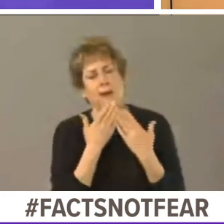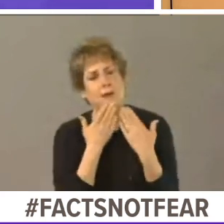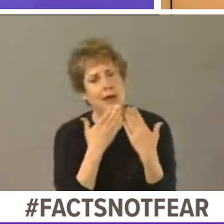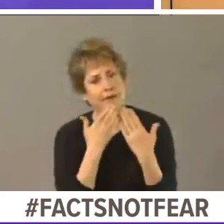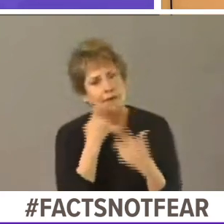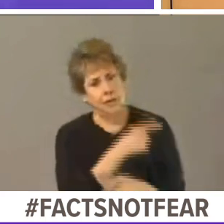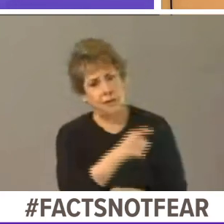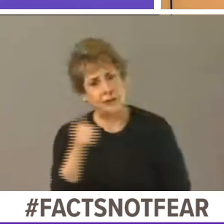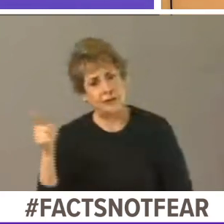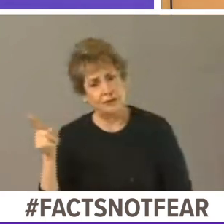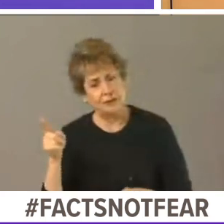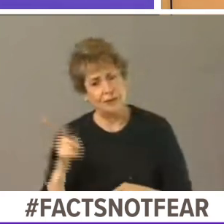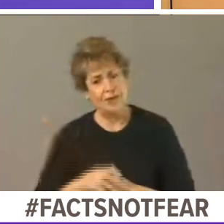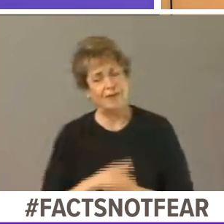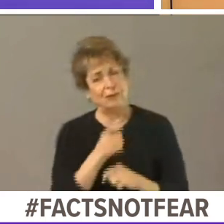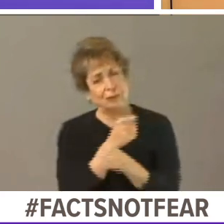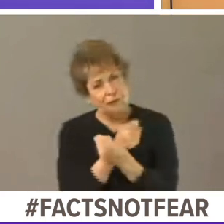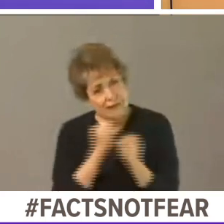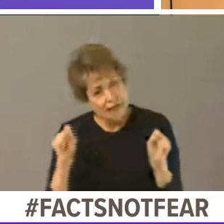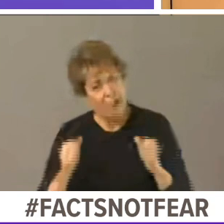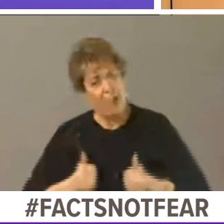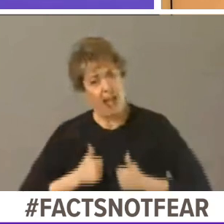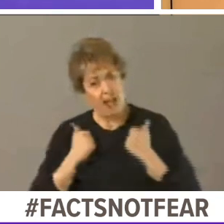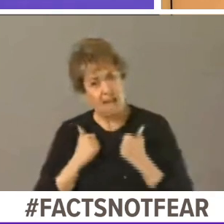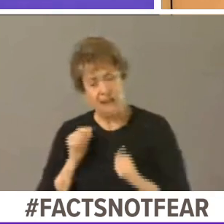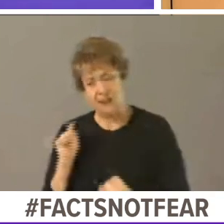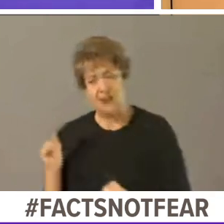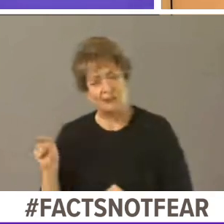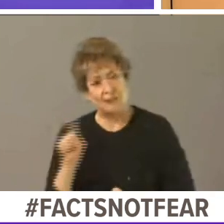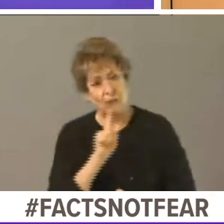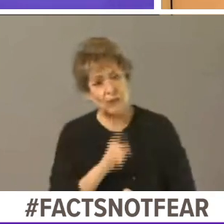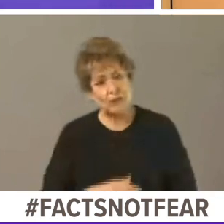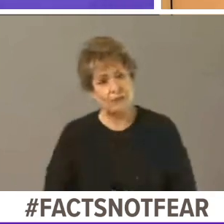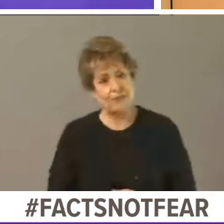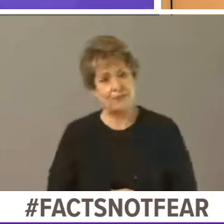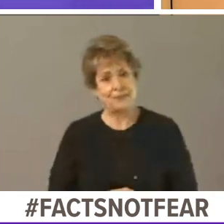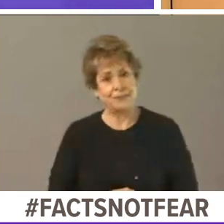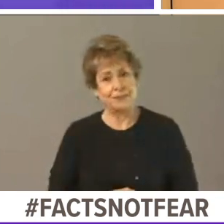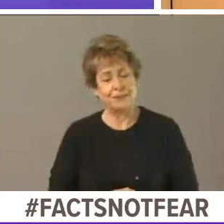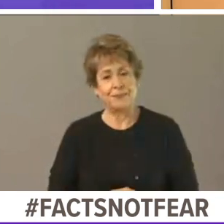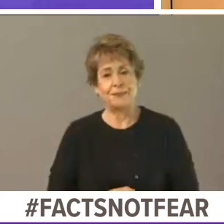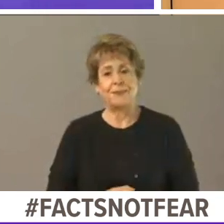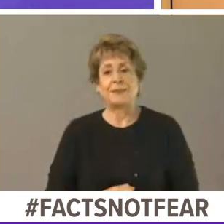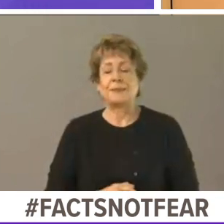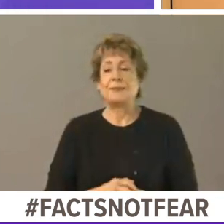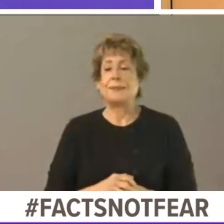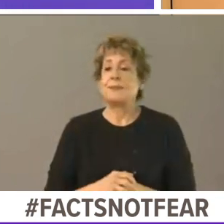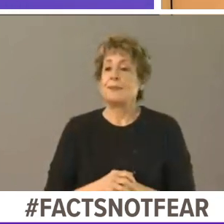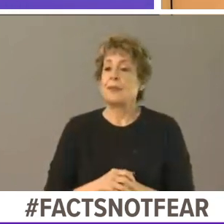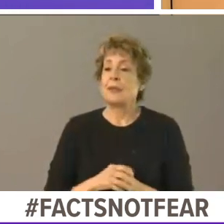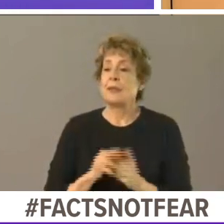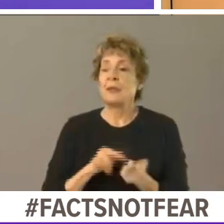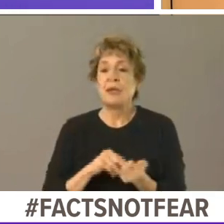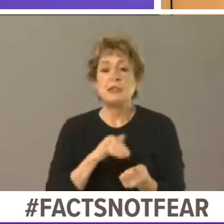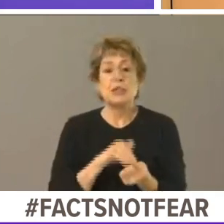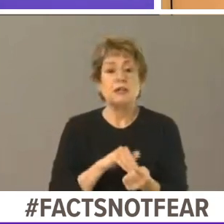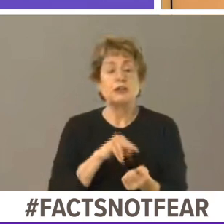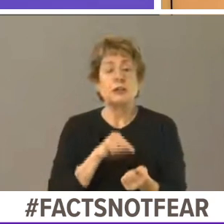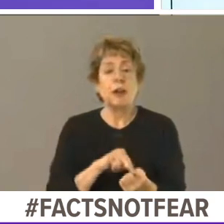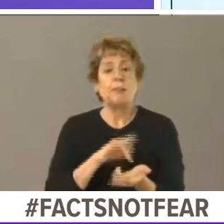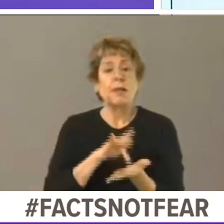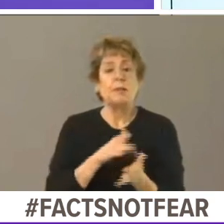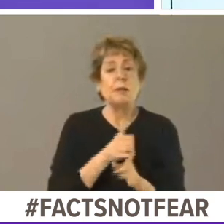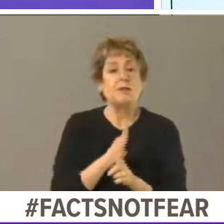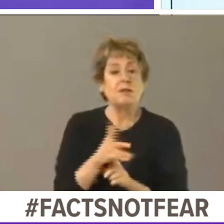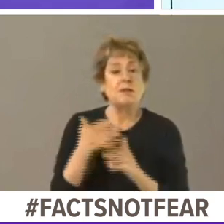people, and giving lightening a load for a heavy load for our healthcare workers. So